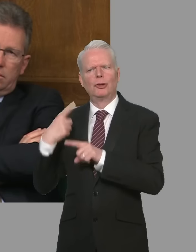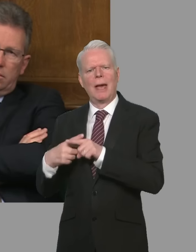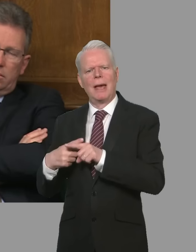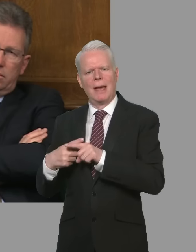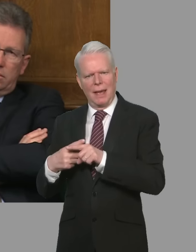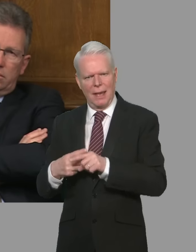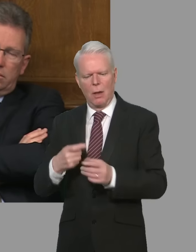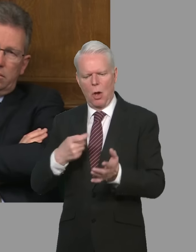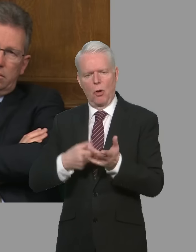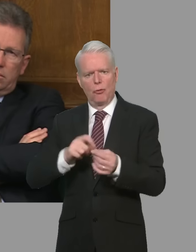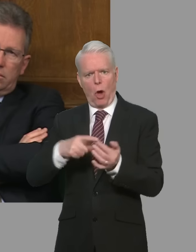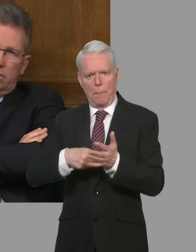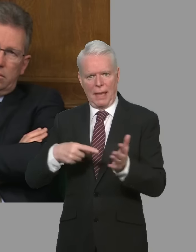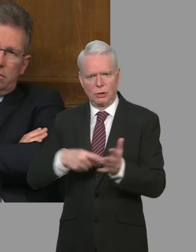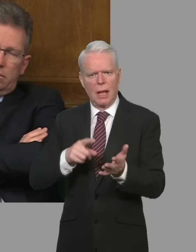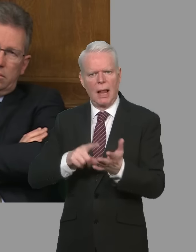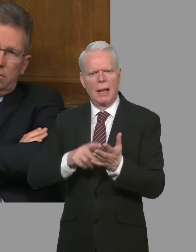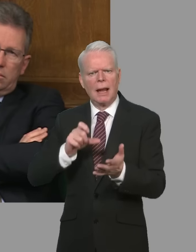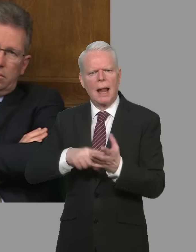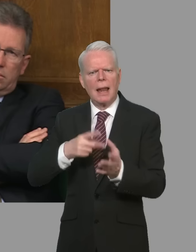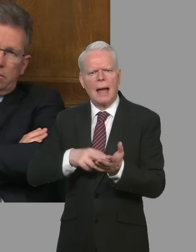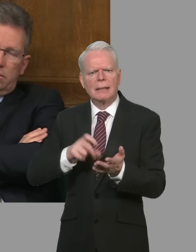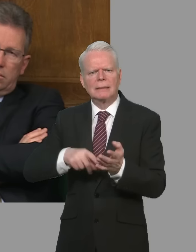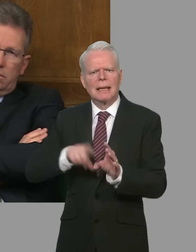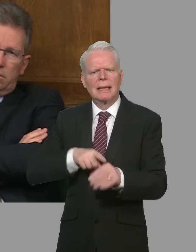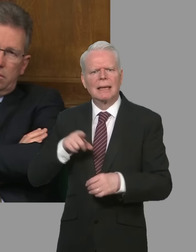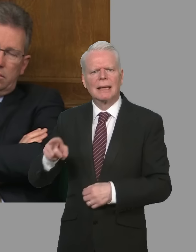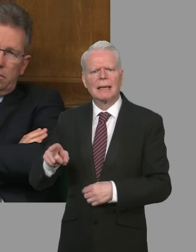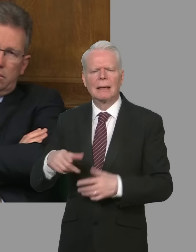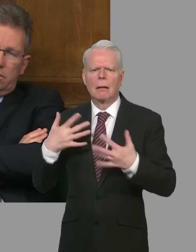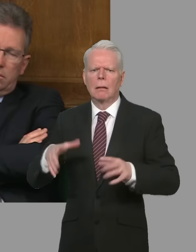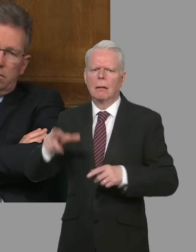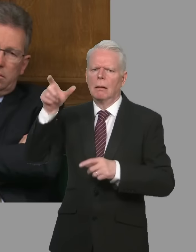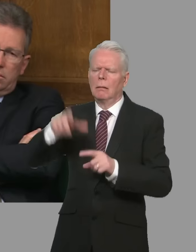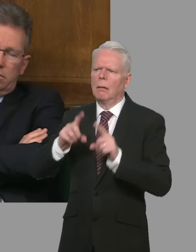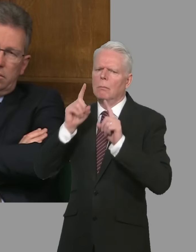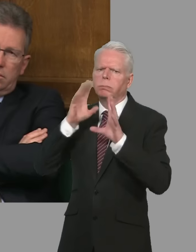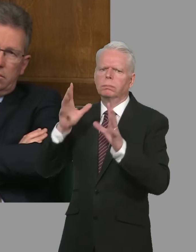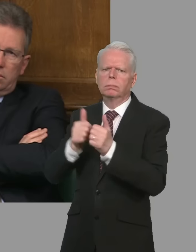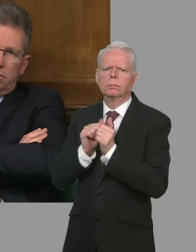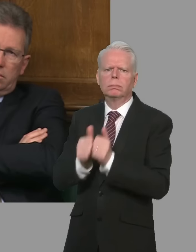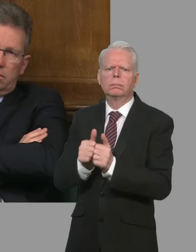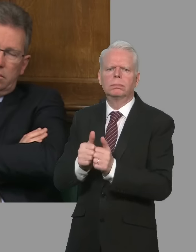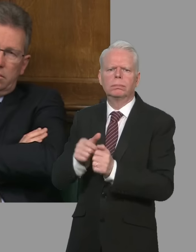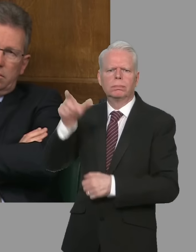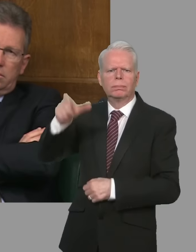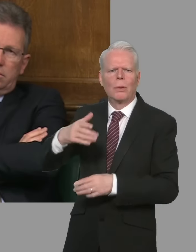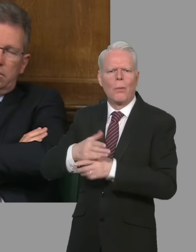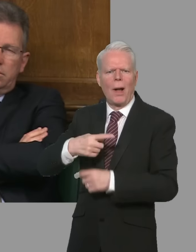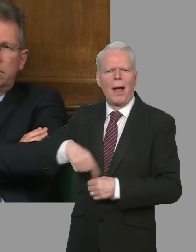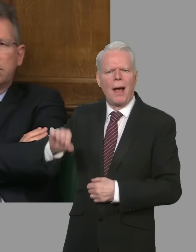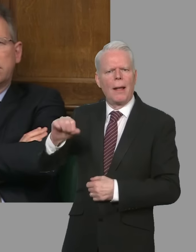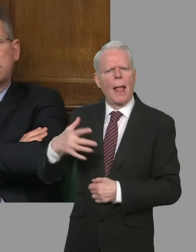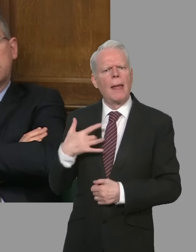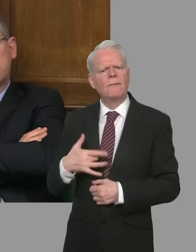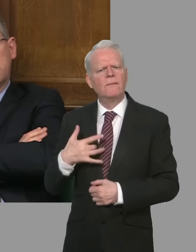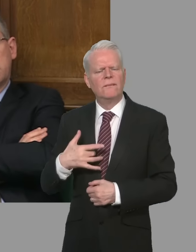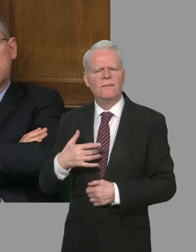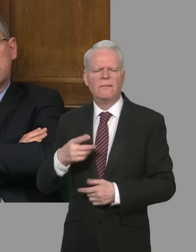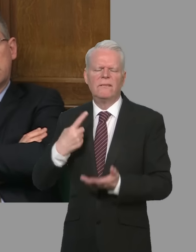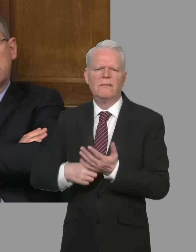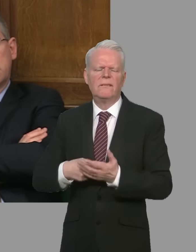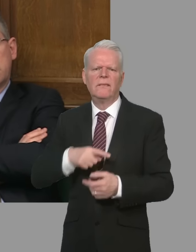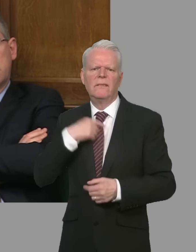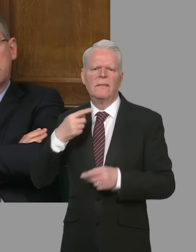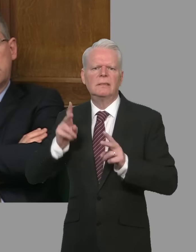While successive governments have done a great deal to deal with the scourge of suicide in this country, there is much more that can be done. Will